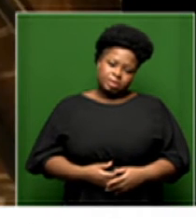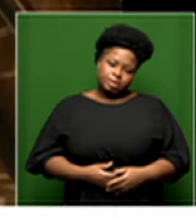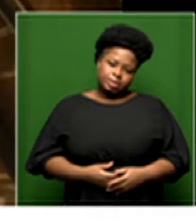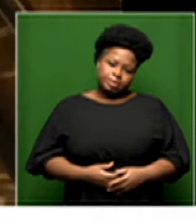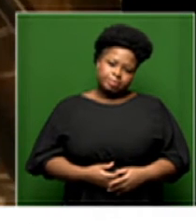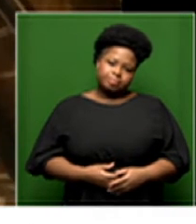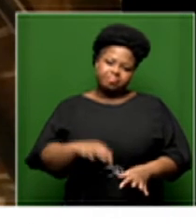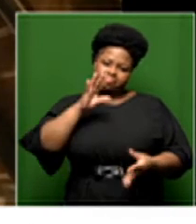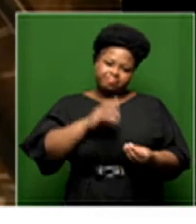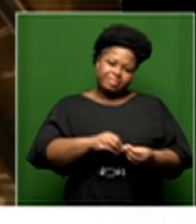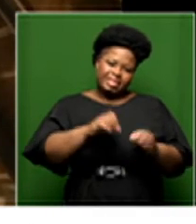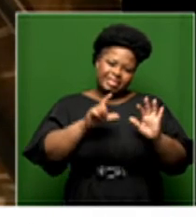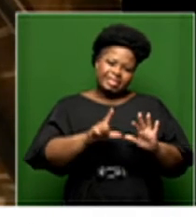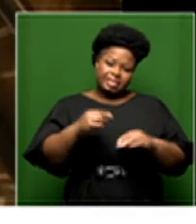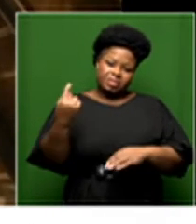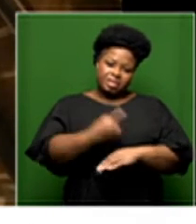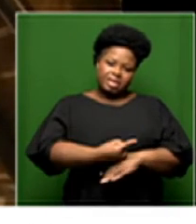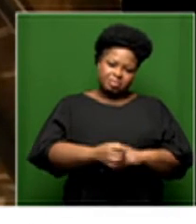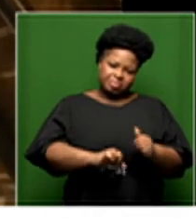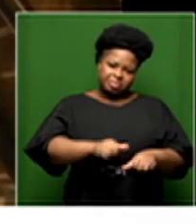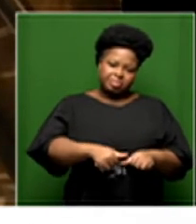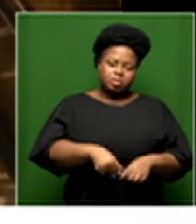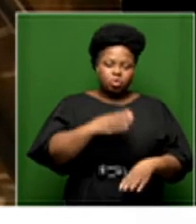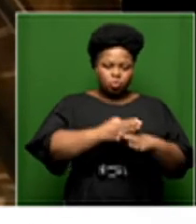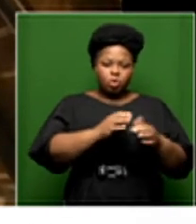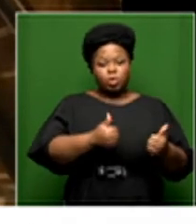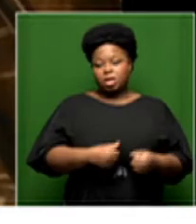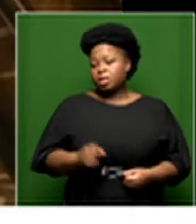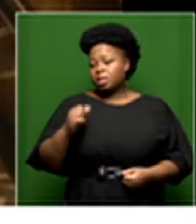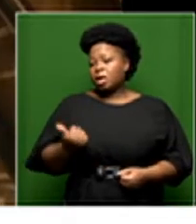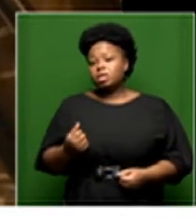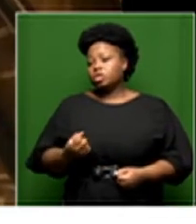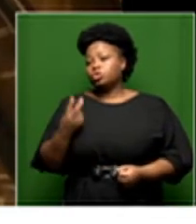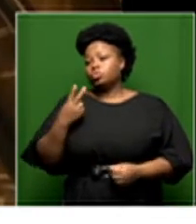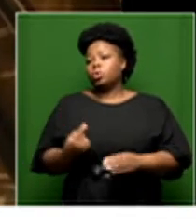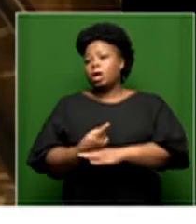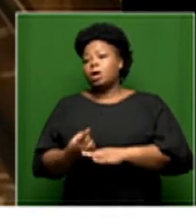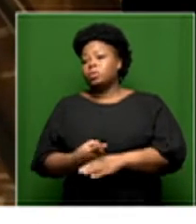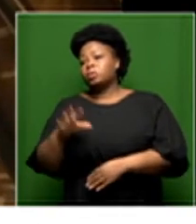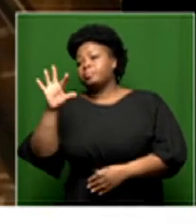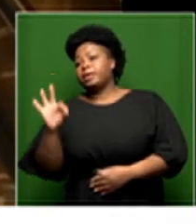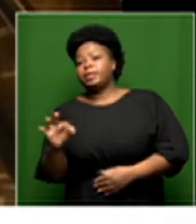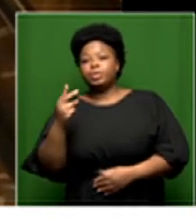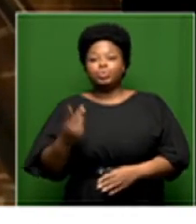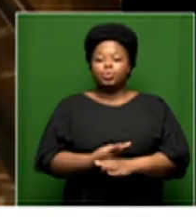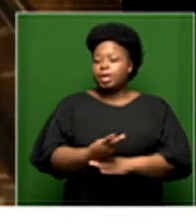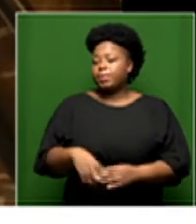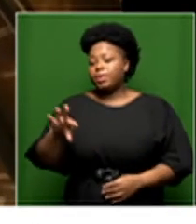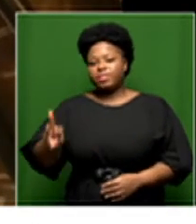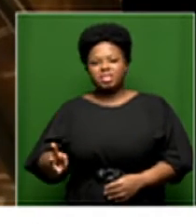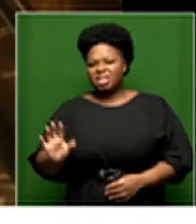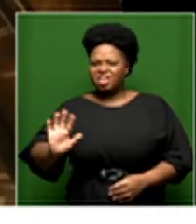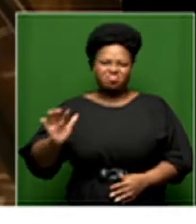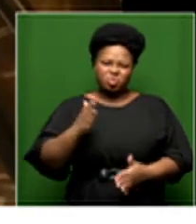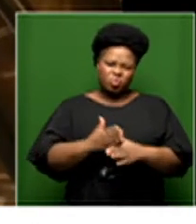compounded 7 days in a row, consistently done, is more effective than a 2-hour lesson on a Monday and a 2-hour lesson on a Thursday,